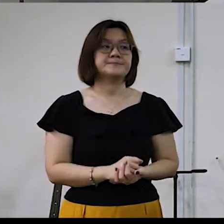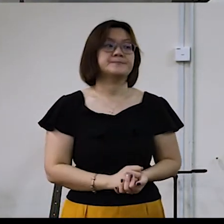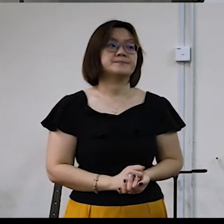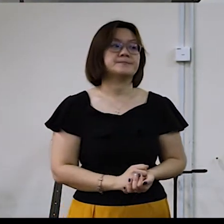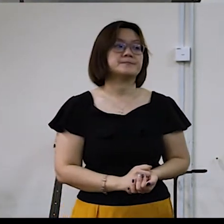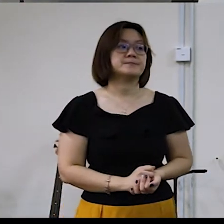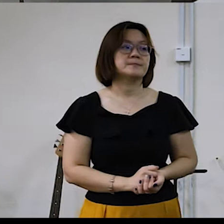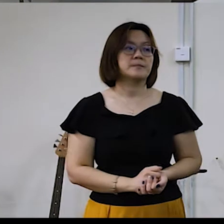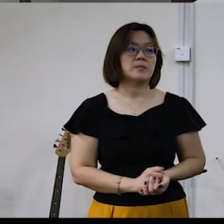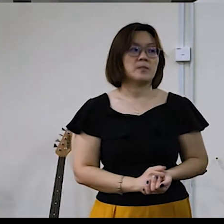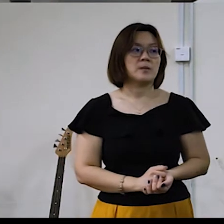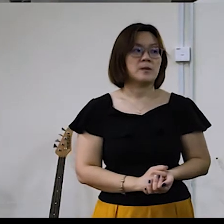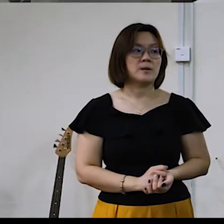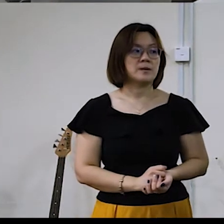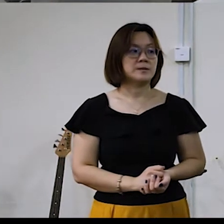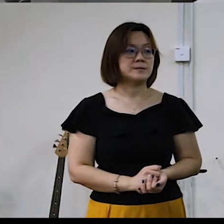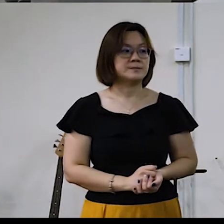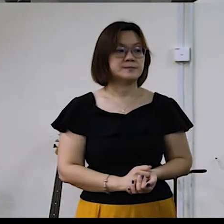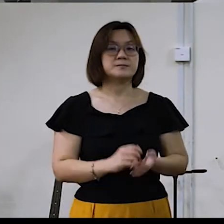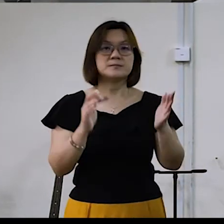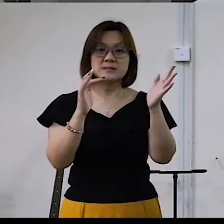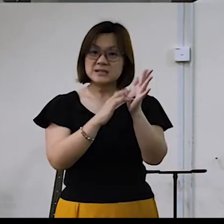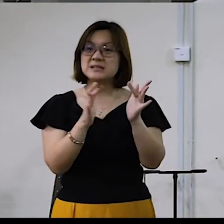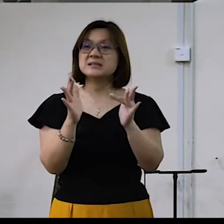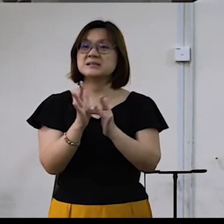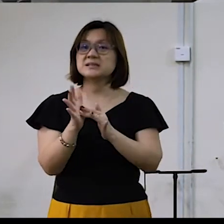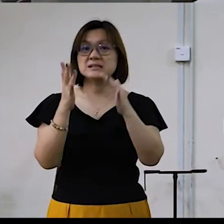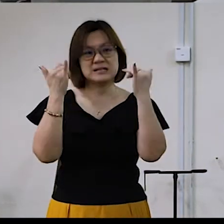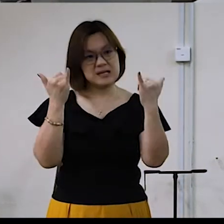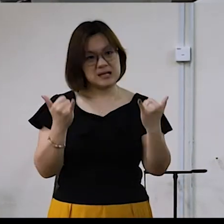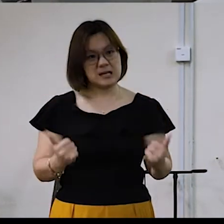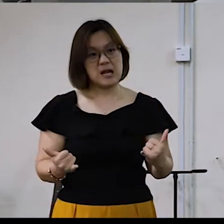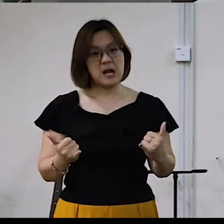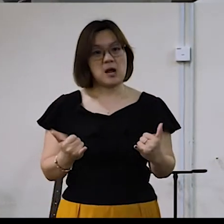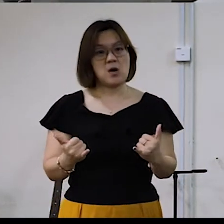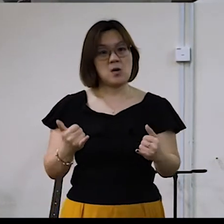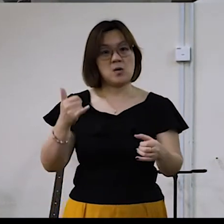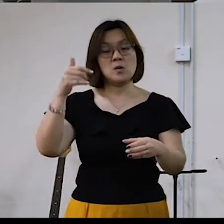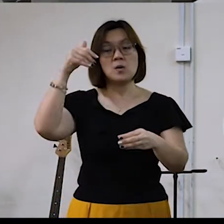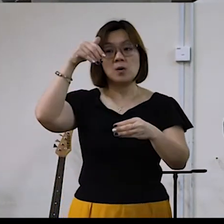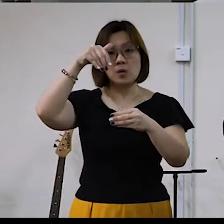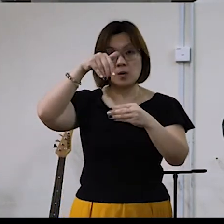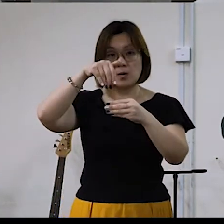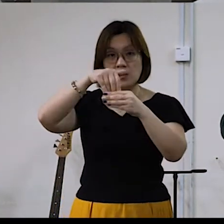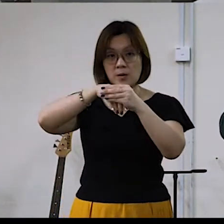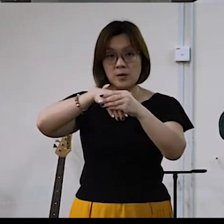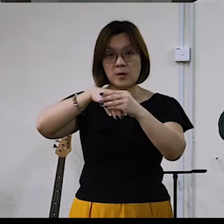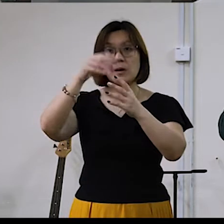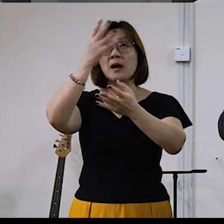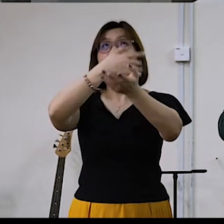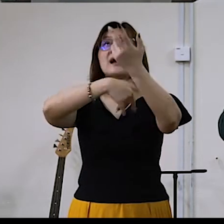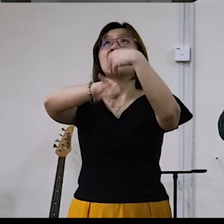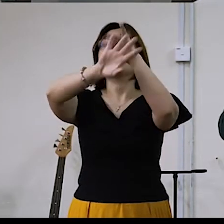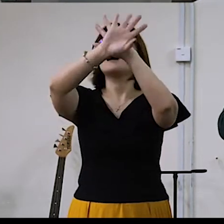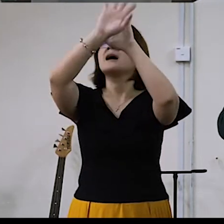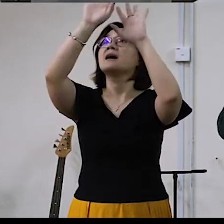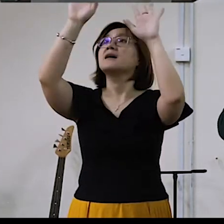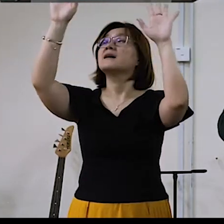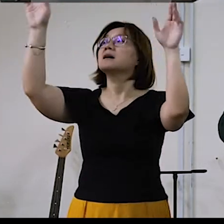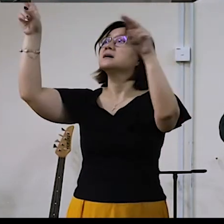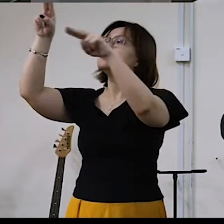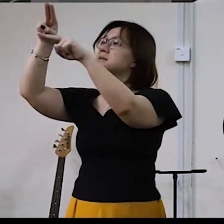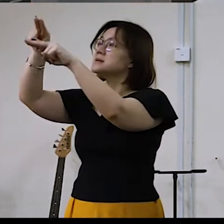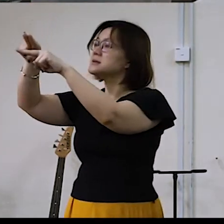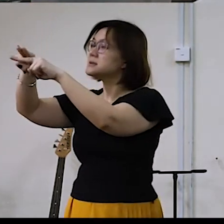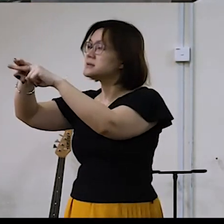mission in general is not finished. Jesus is up in heaven, seated at the right hand of the Father, who can say amen, amen. And